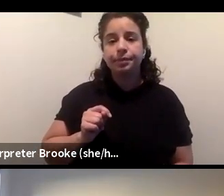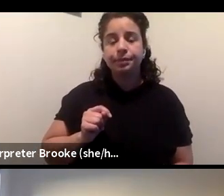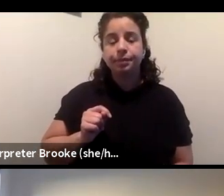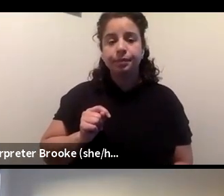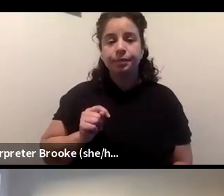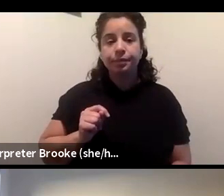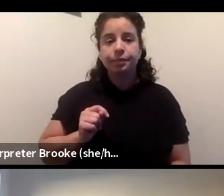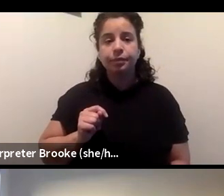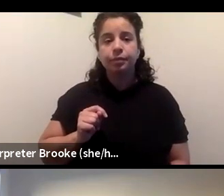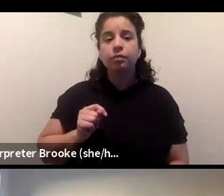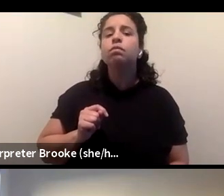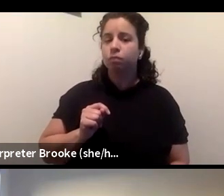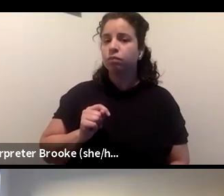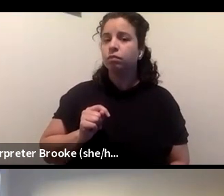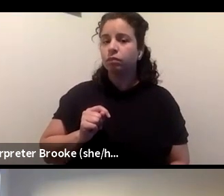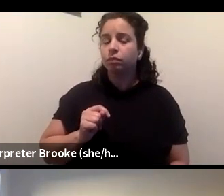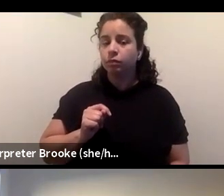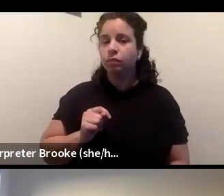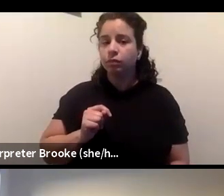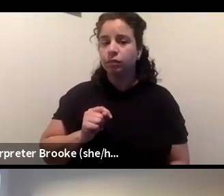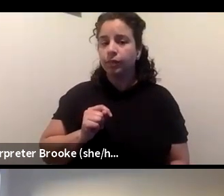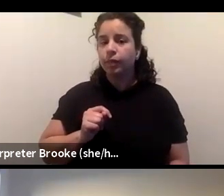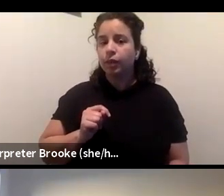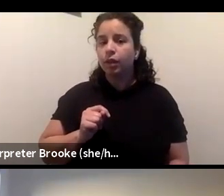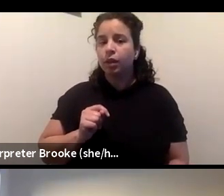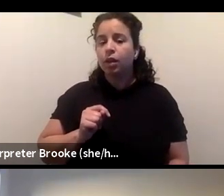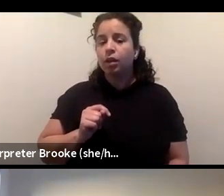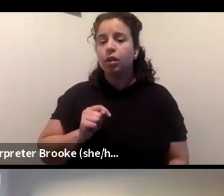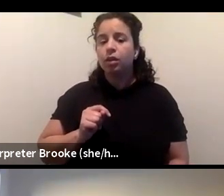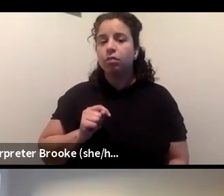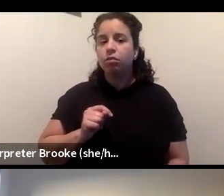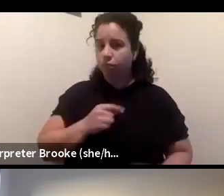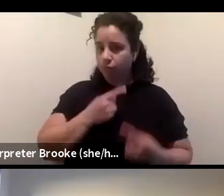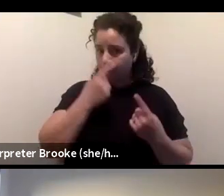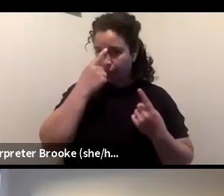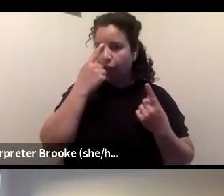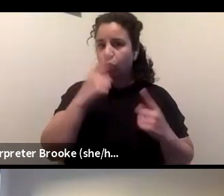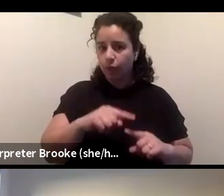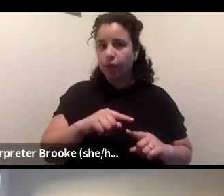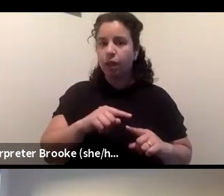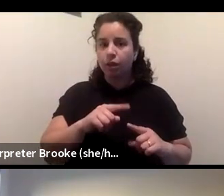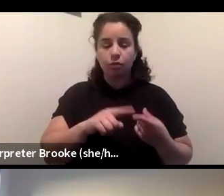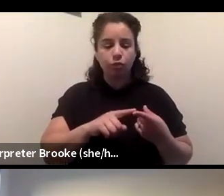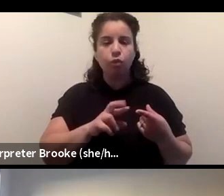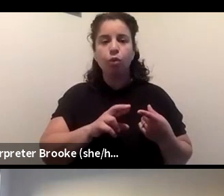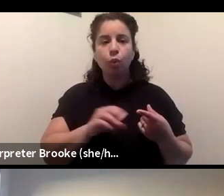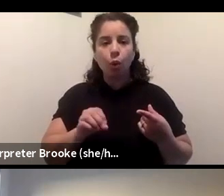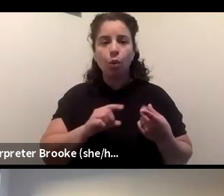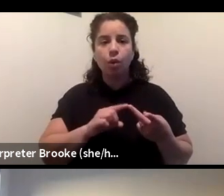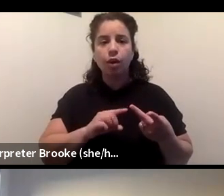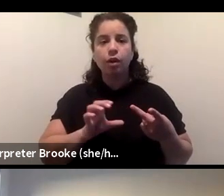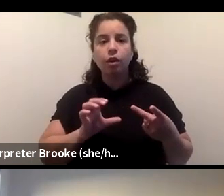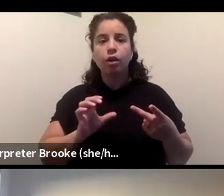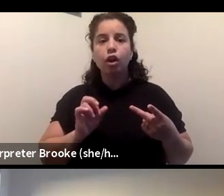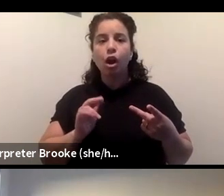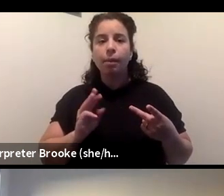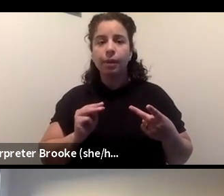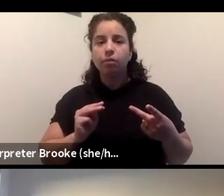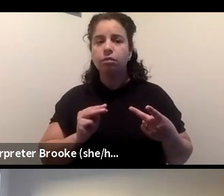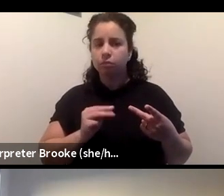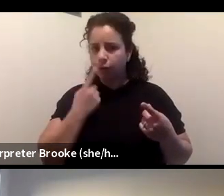I think following up a little bit on what Rue, you said, and Carmen, although I think this is a lot of what I'm feeling is threads from